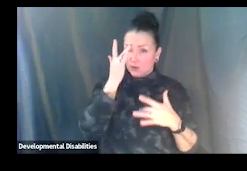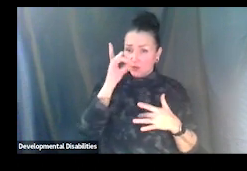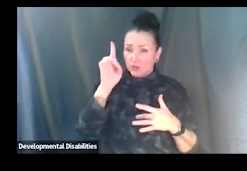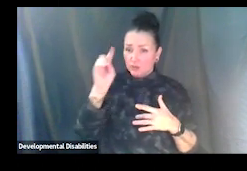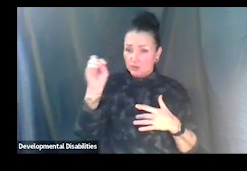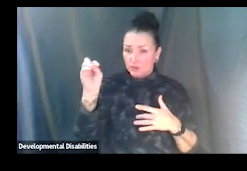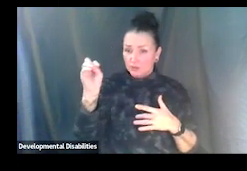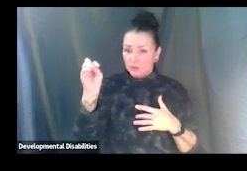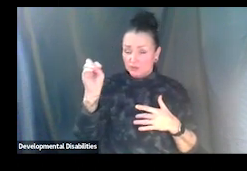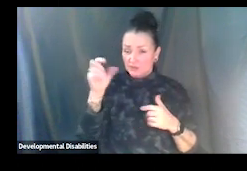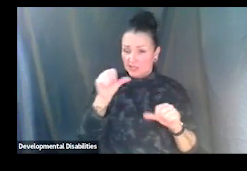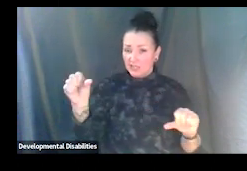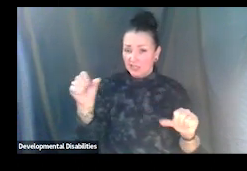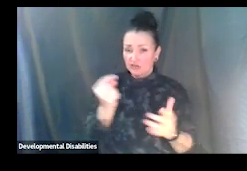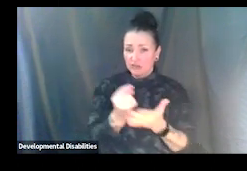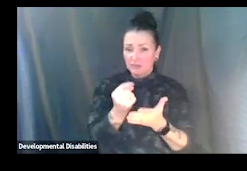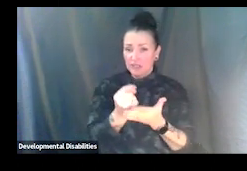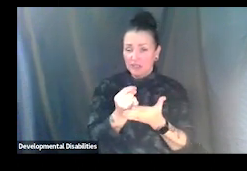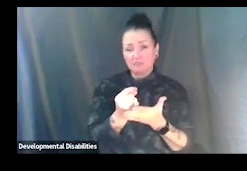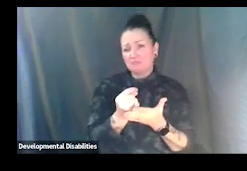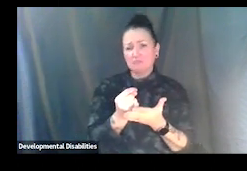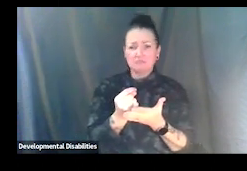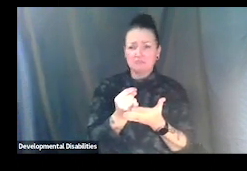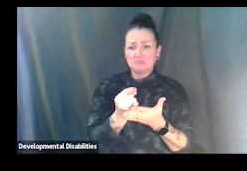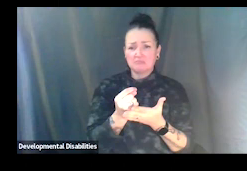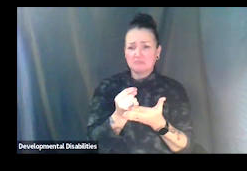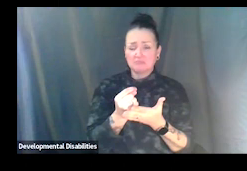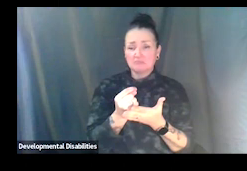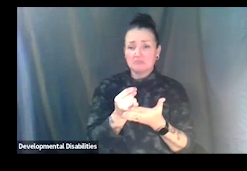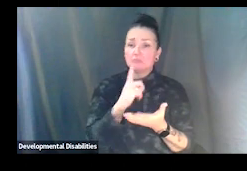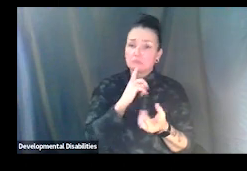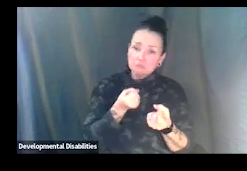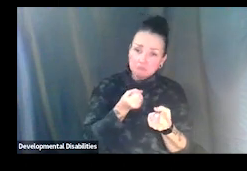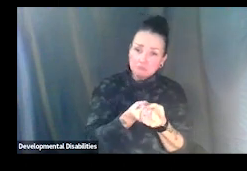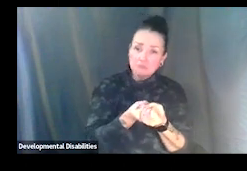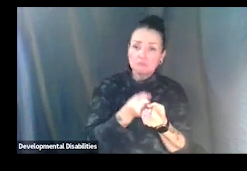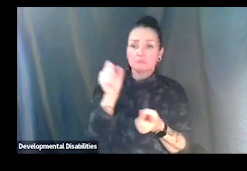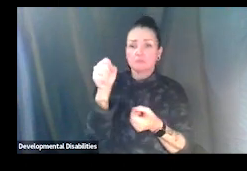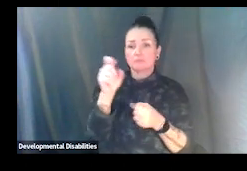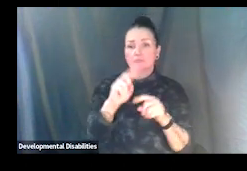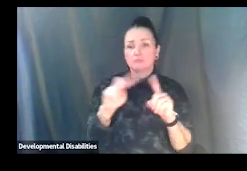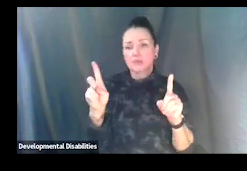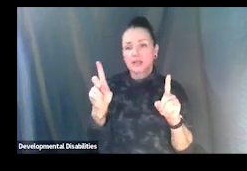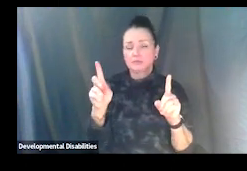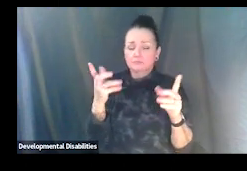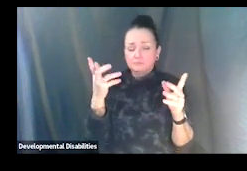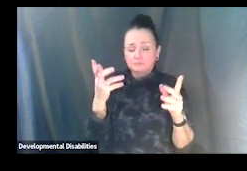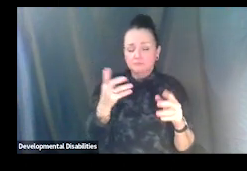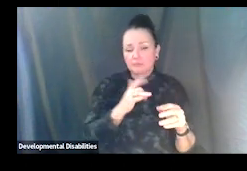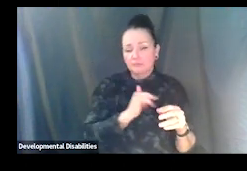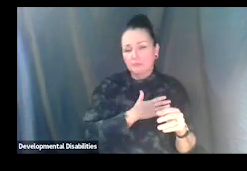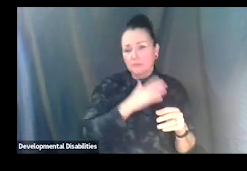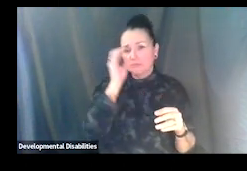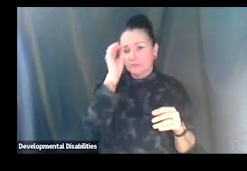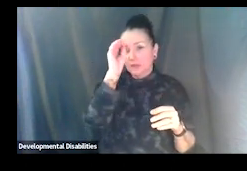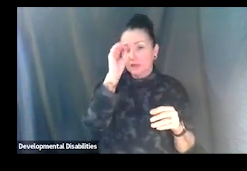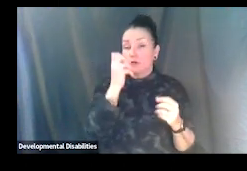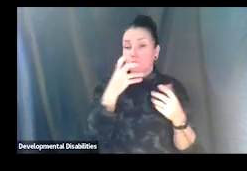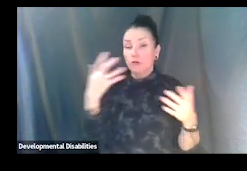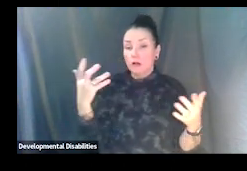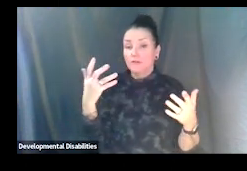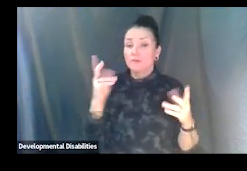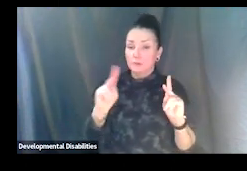therefore we cannot have any treatments of those things, although that's certainly an area of significant interest and